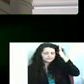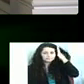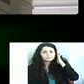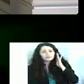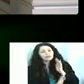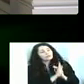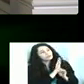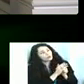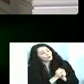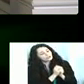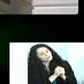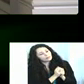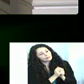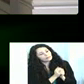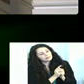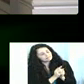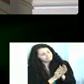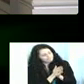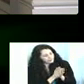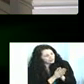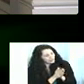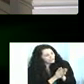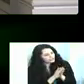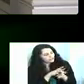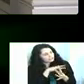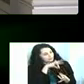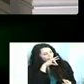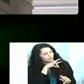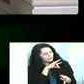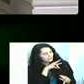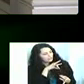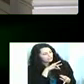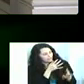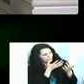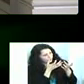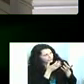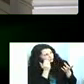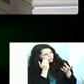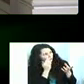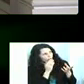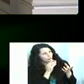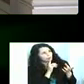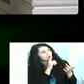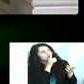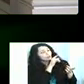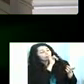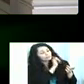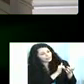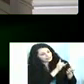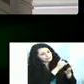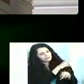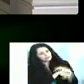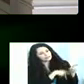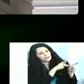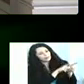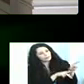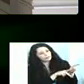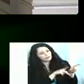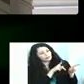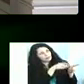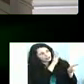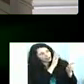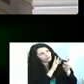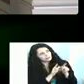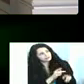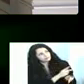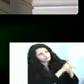Your worship must engage your spirit in the pursuit of truth. That's the kind of people God is looking out for, those